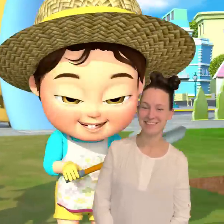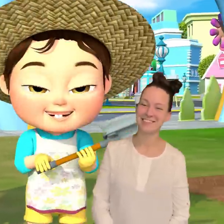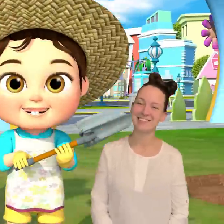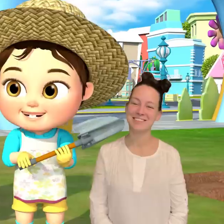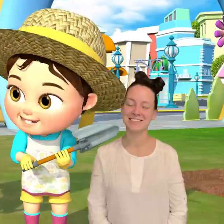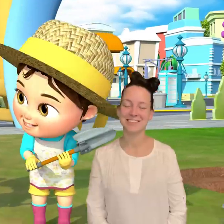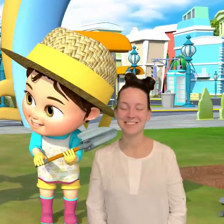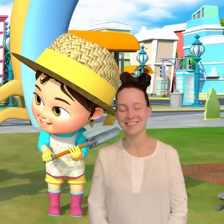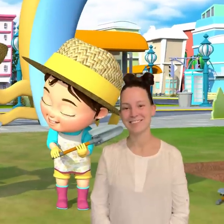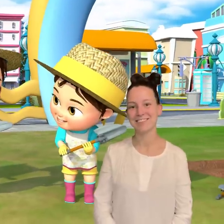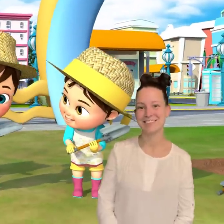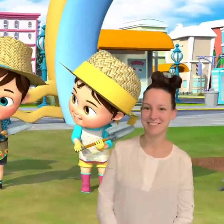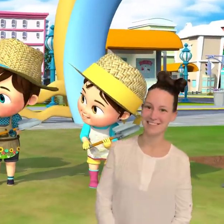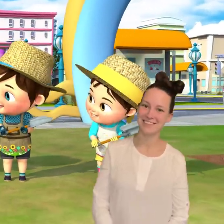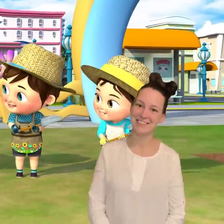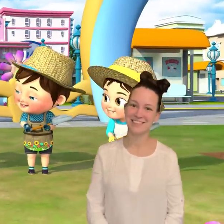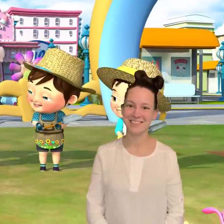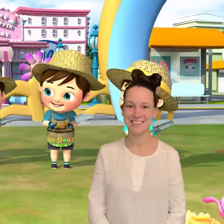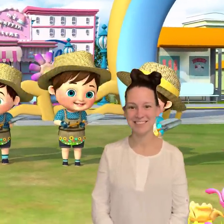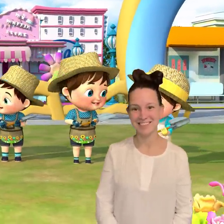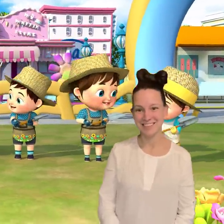all right foreign